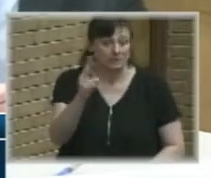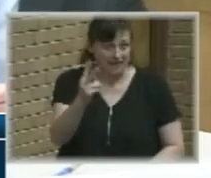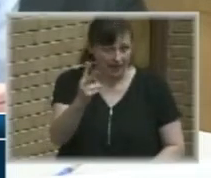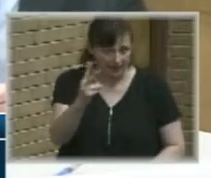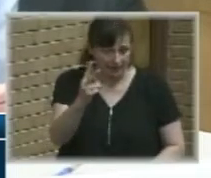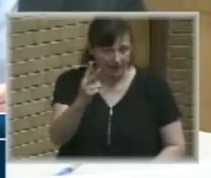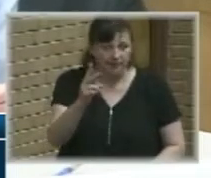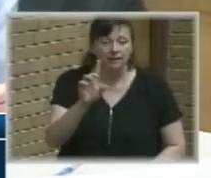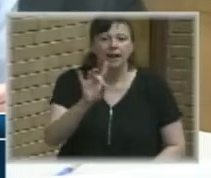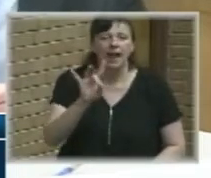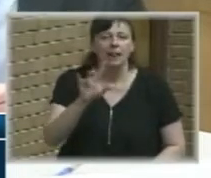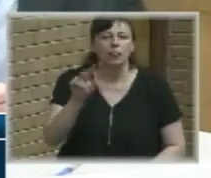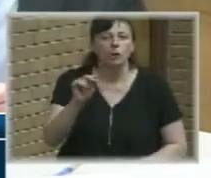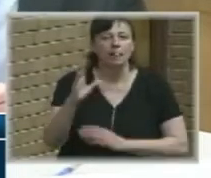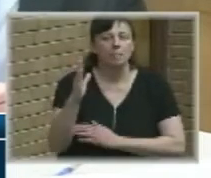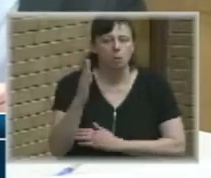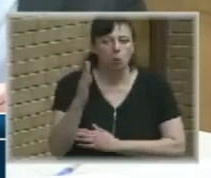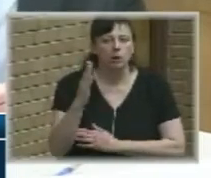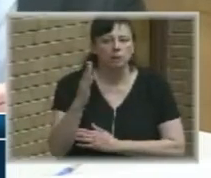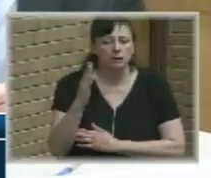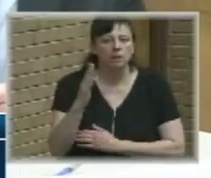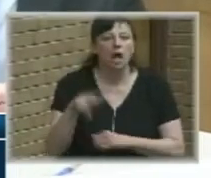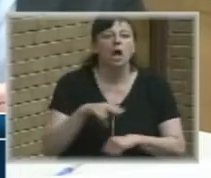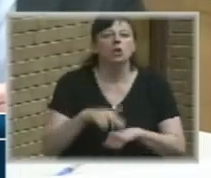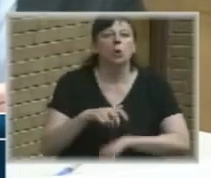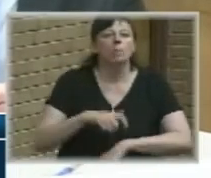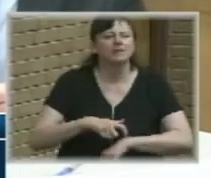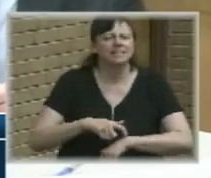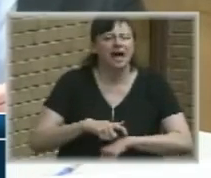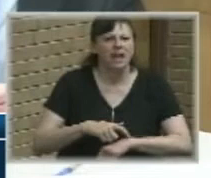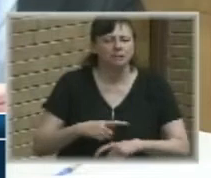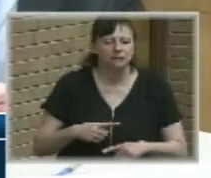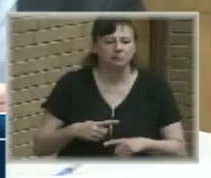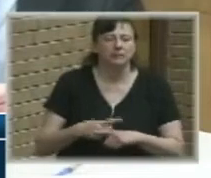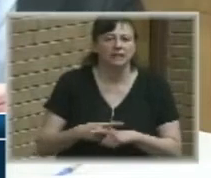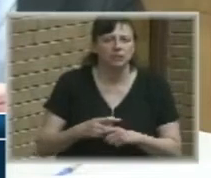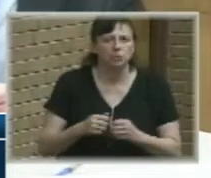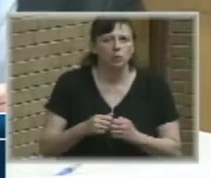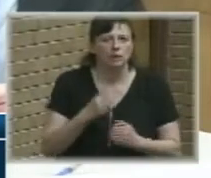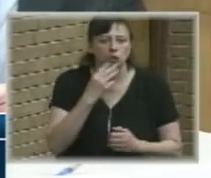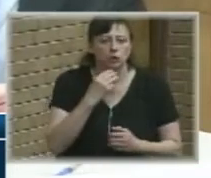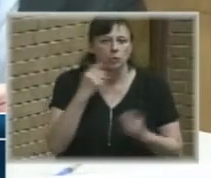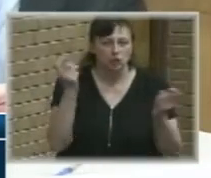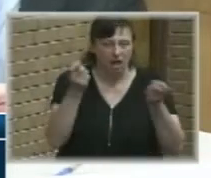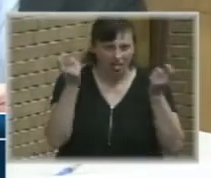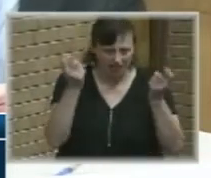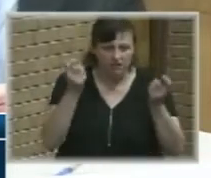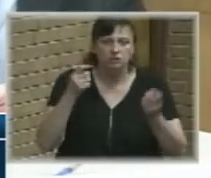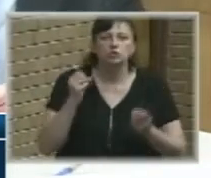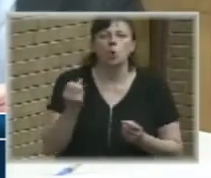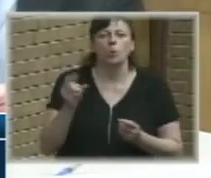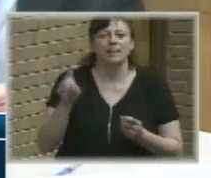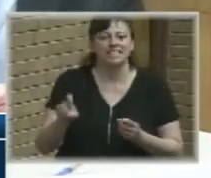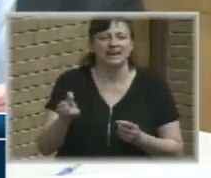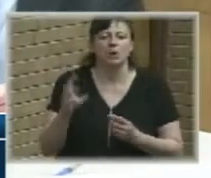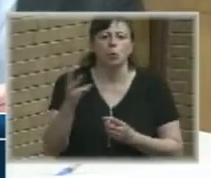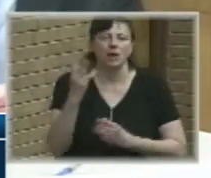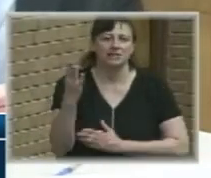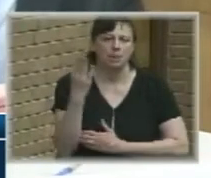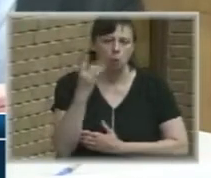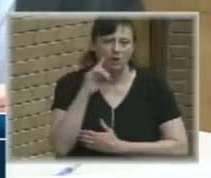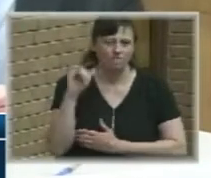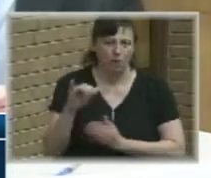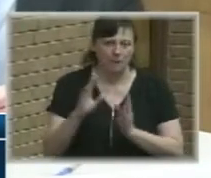at 8:30 in the morning. Our normal time conflicts with the Rosh Hashanah holiday. Therefore, we'll be meeting Wednesday morning, October